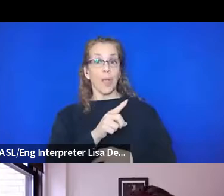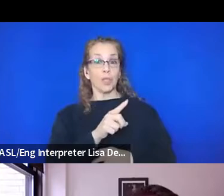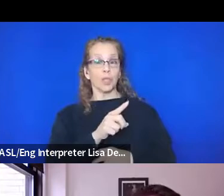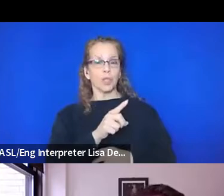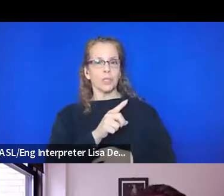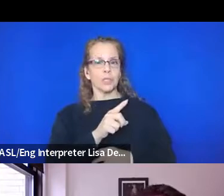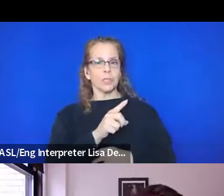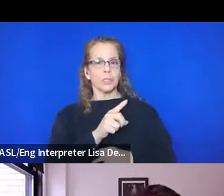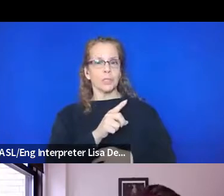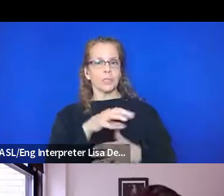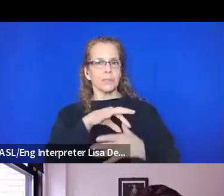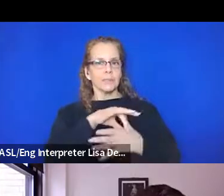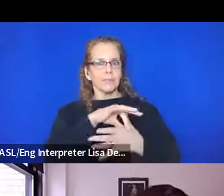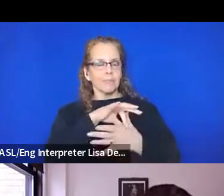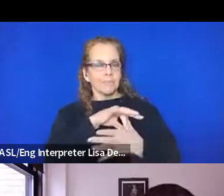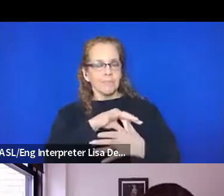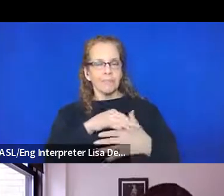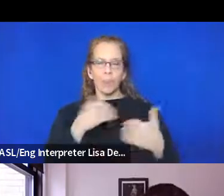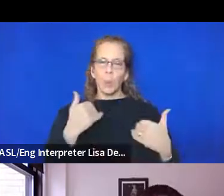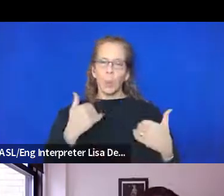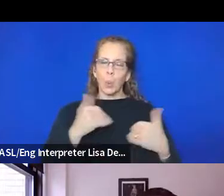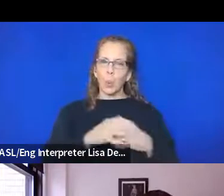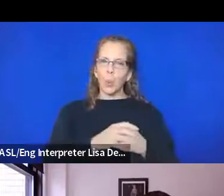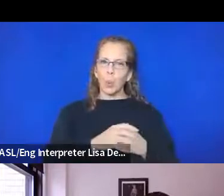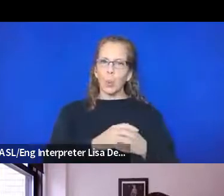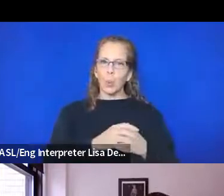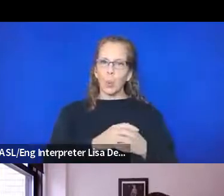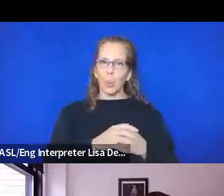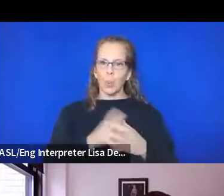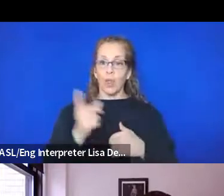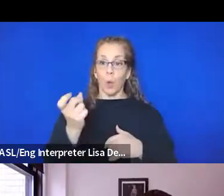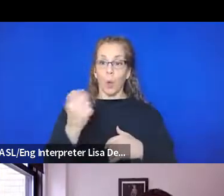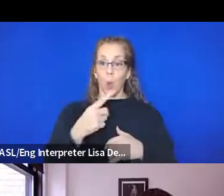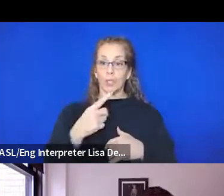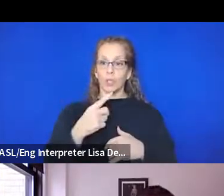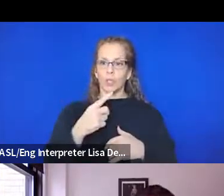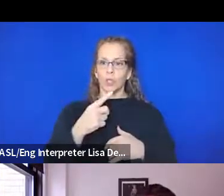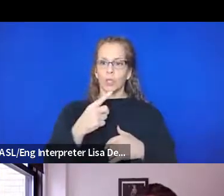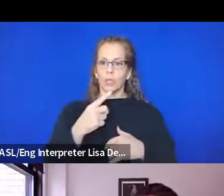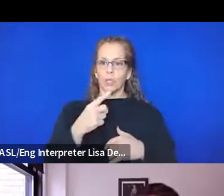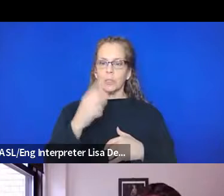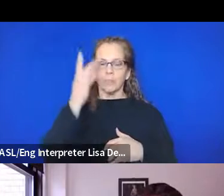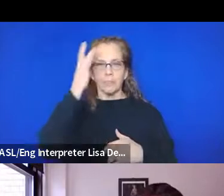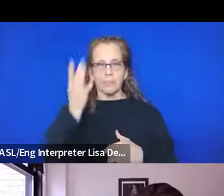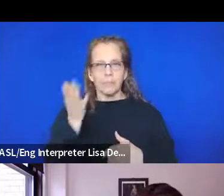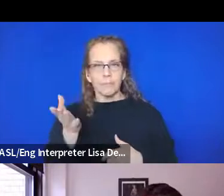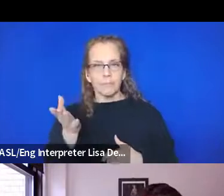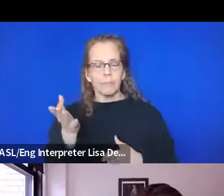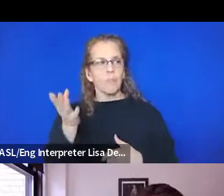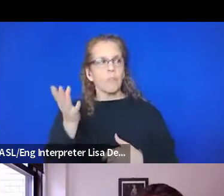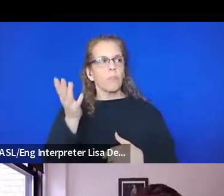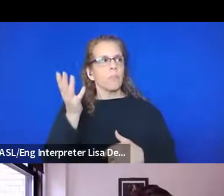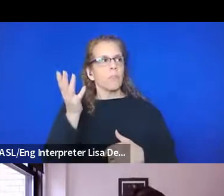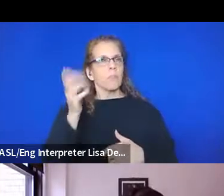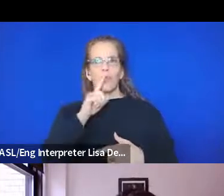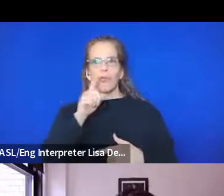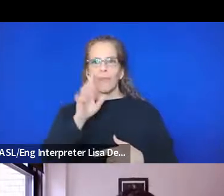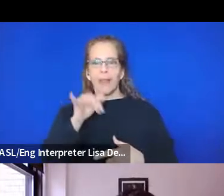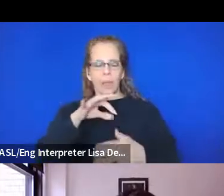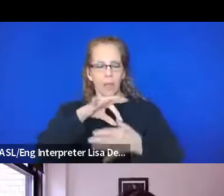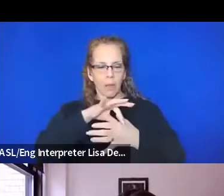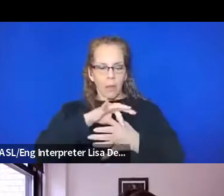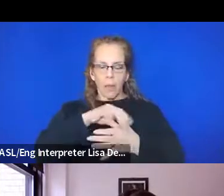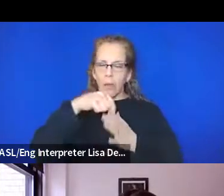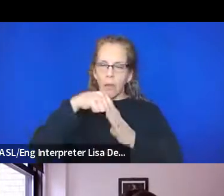it's greater. You know, people ask informed questions that lead to, you know, more creative solutions or